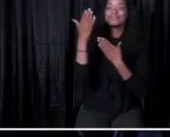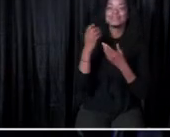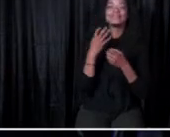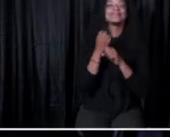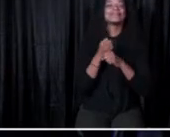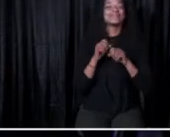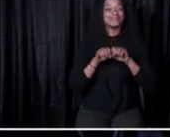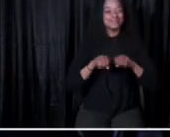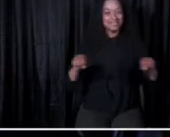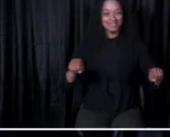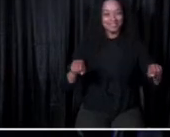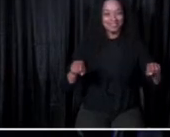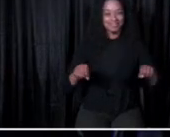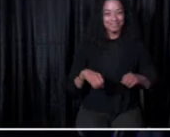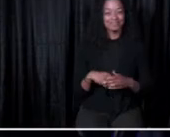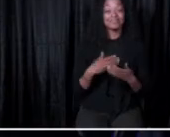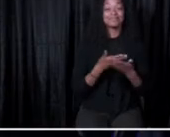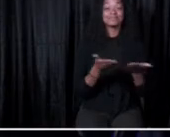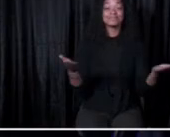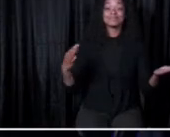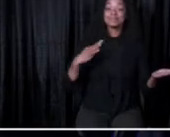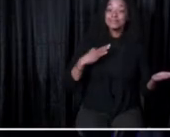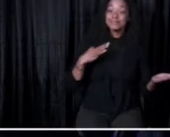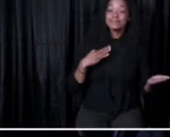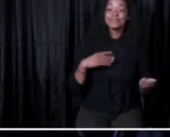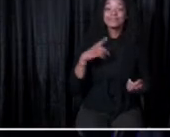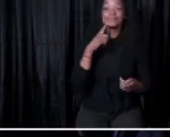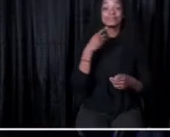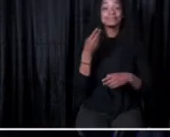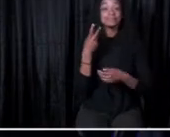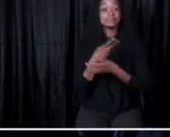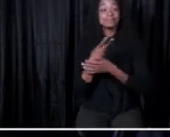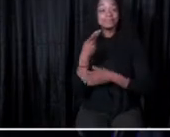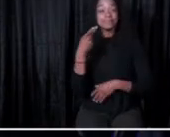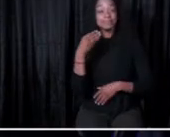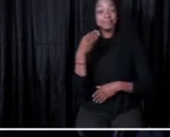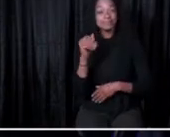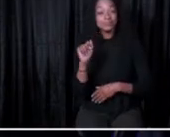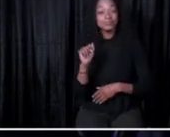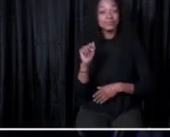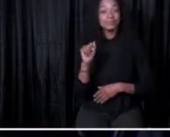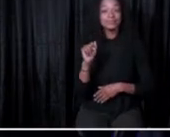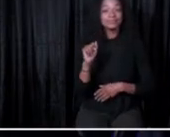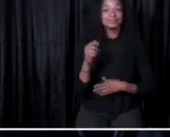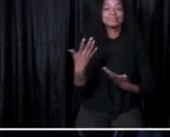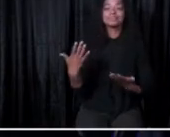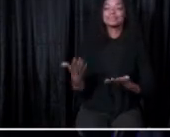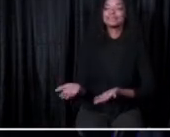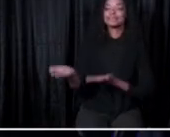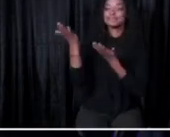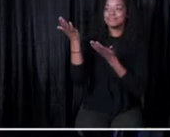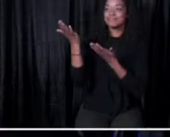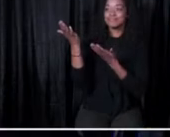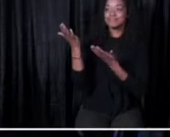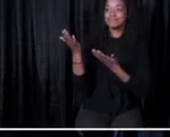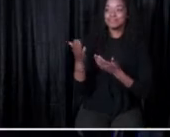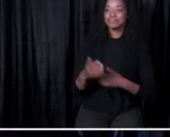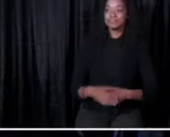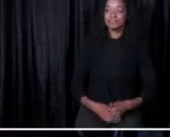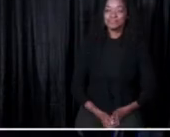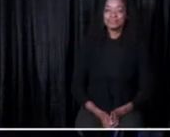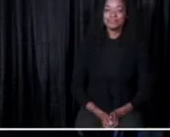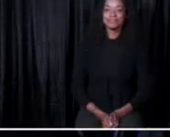Will the candidates for the master's degree please rise and remain standing, if you're able to, until the degrees are conferred. Let's give it up for the